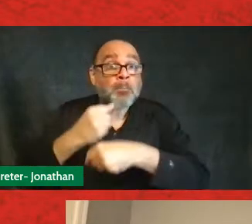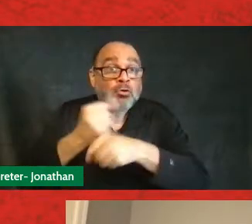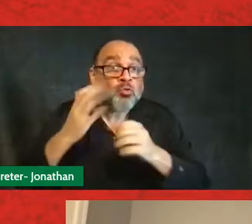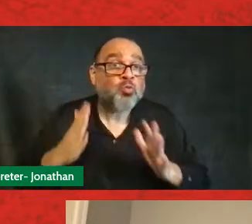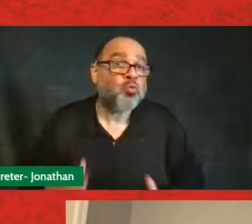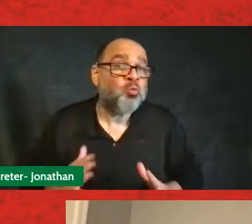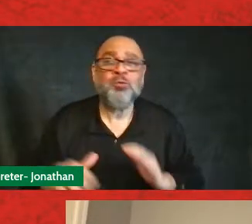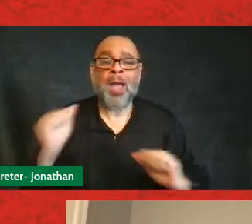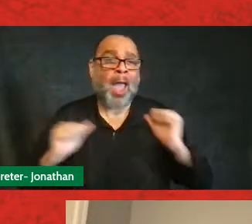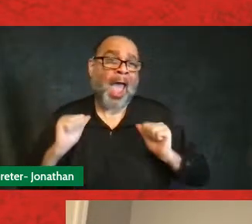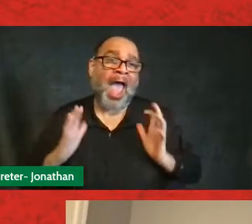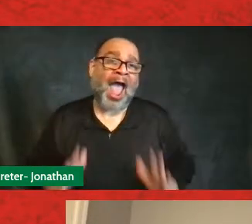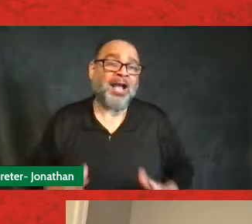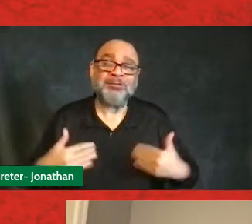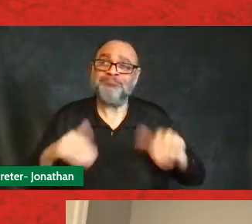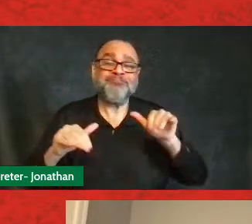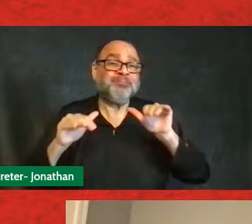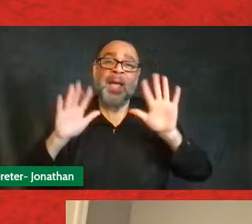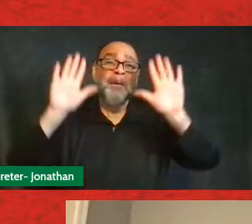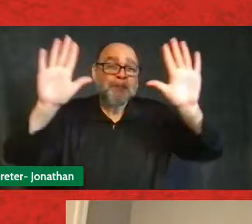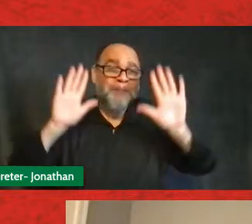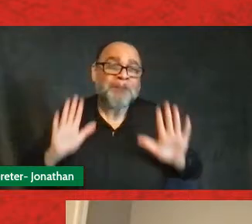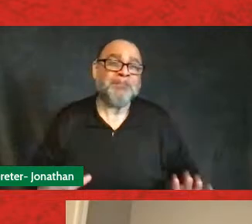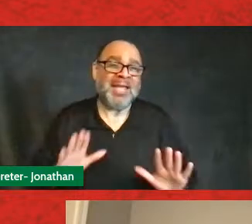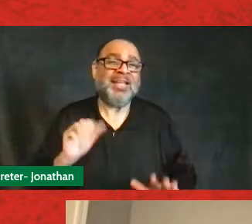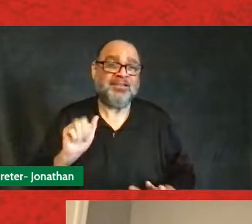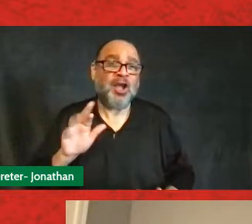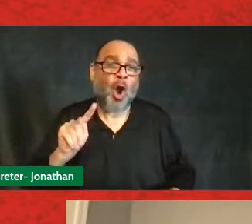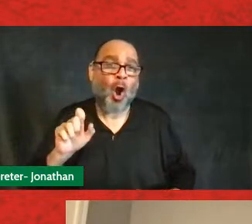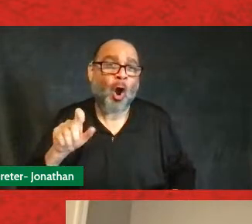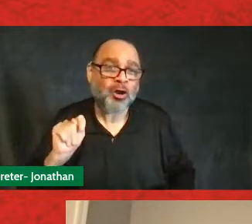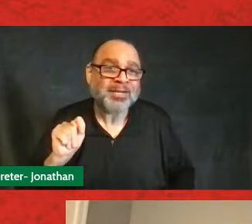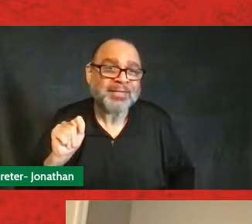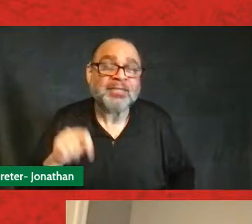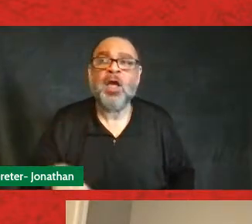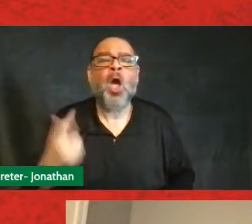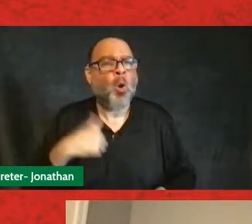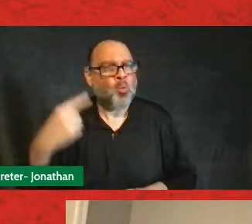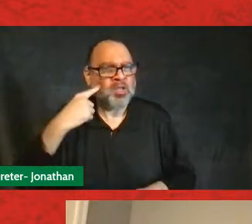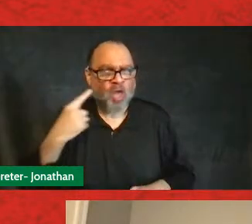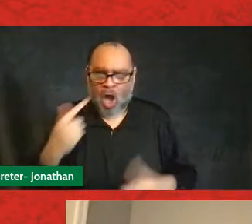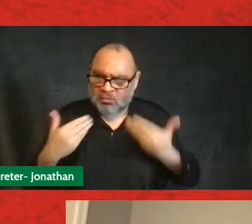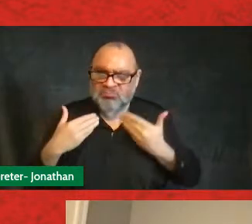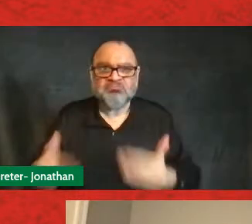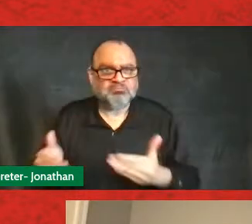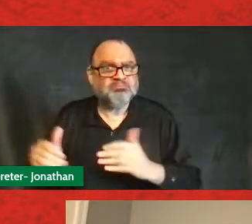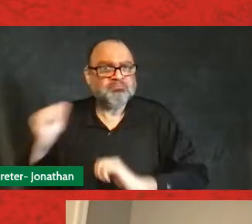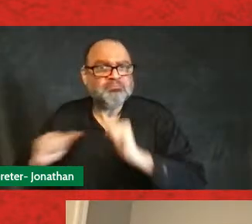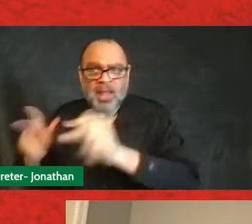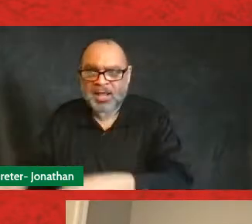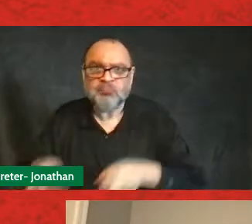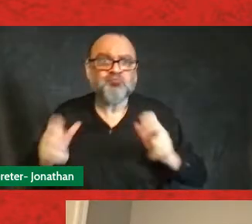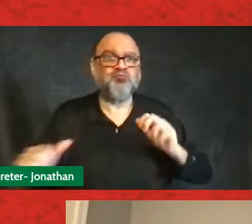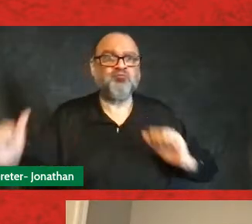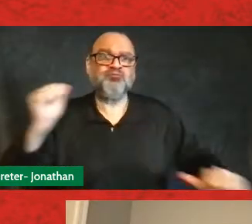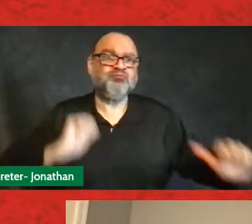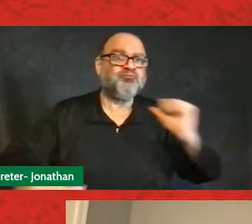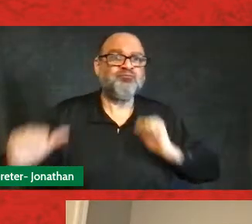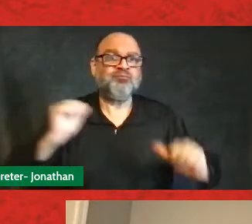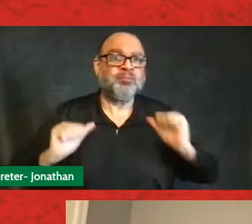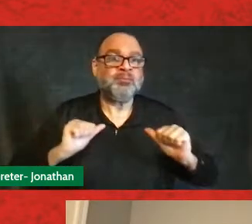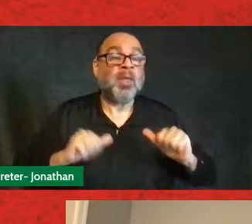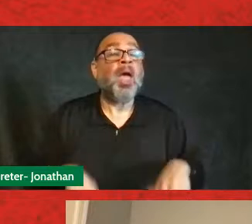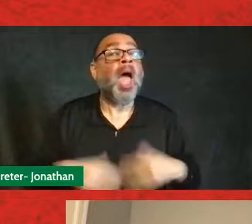all around wonderful artists. And so we said, let's put a number of these plays together. And then the kind of beautiful place and way that